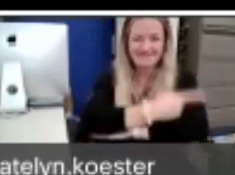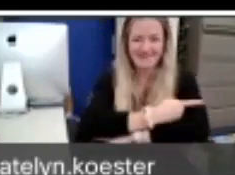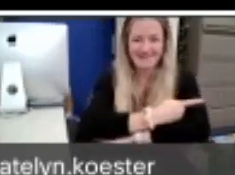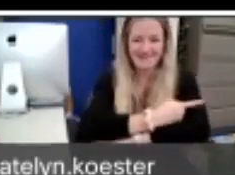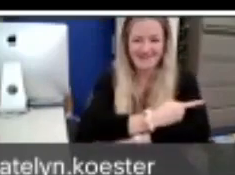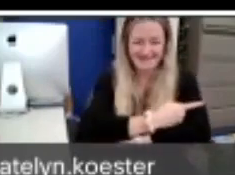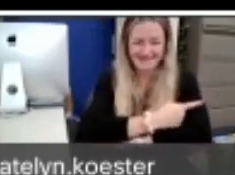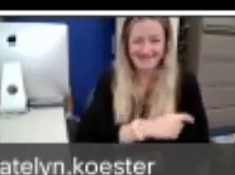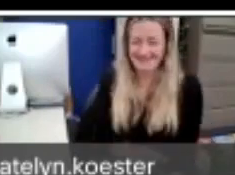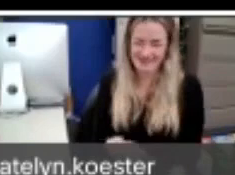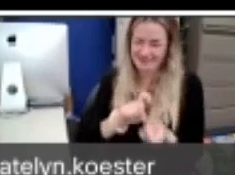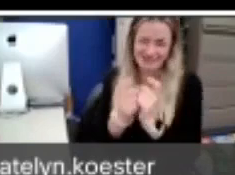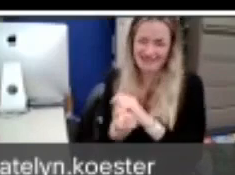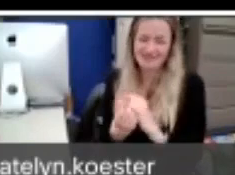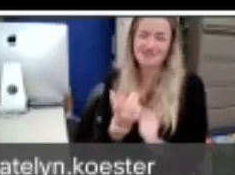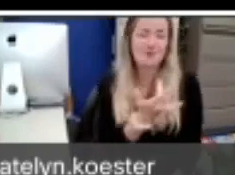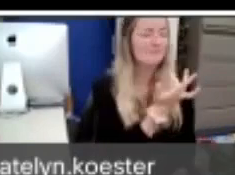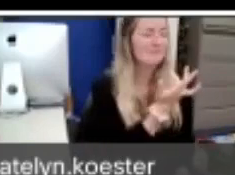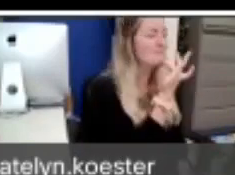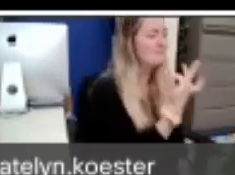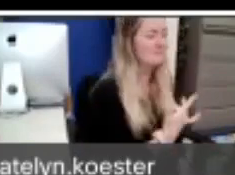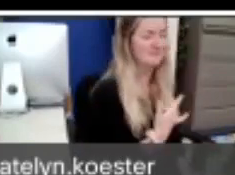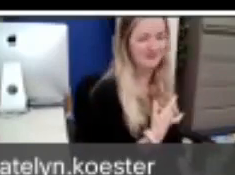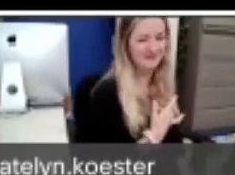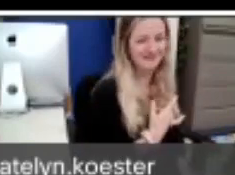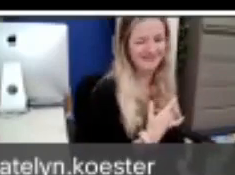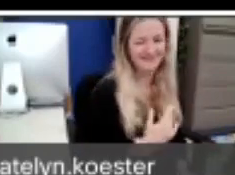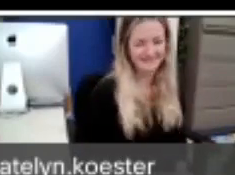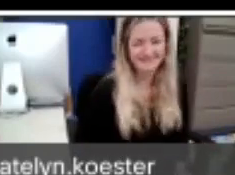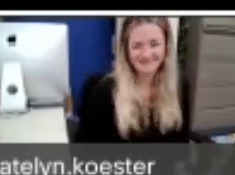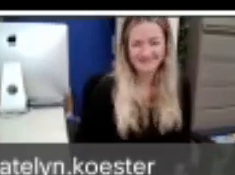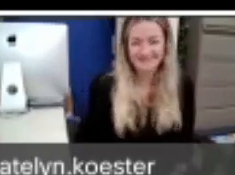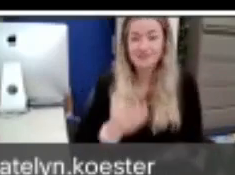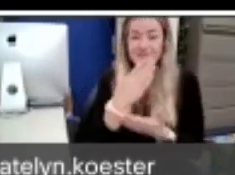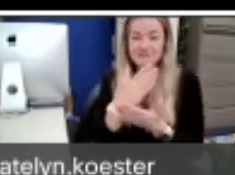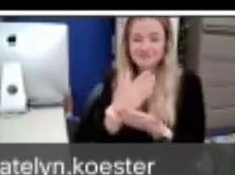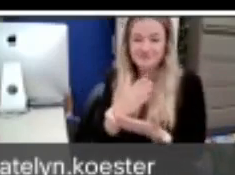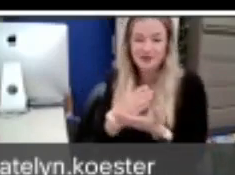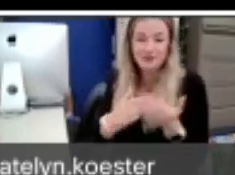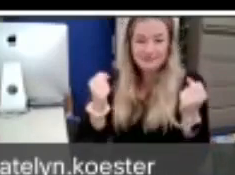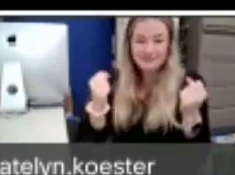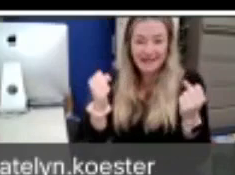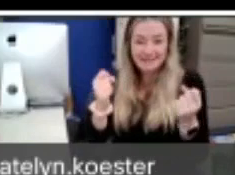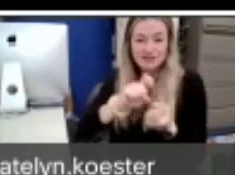like birthing day, like happy birthing day. But yeah, that's all that's been changed to birthday.